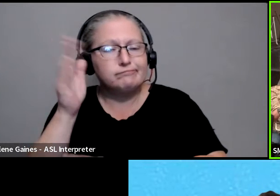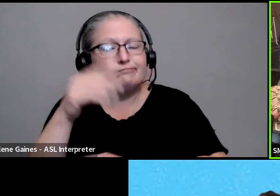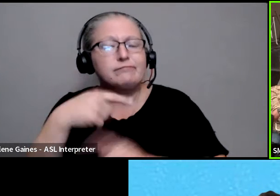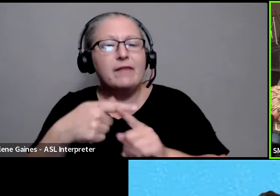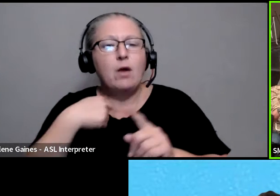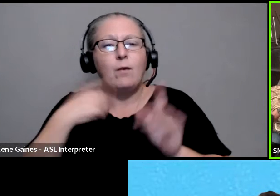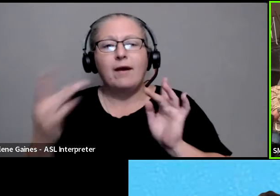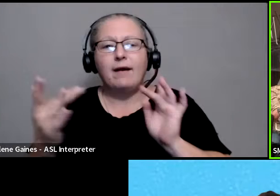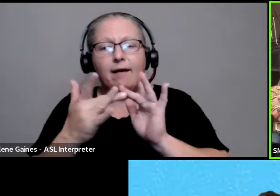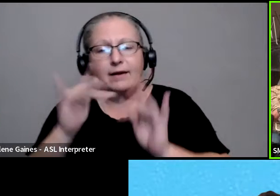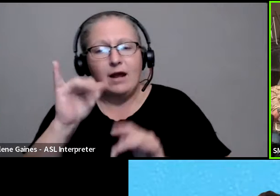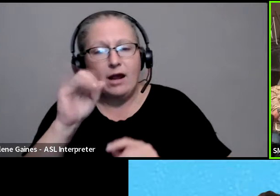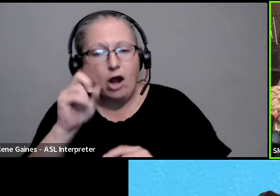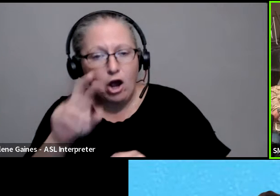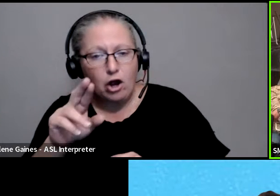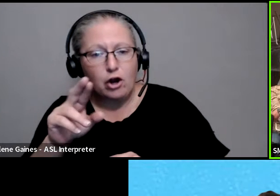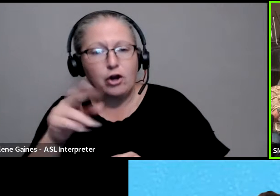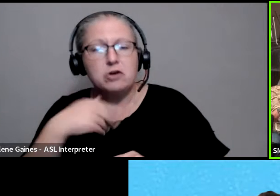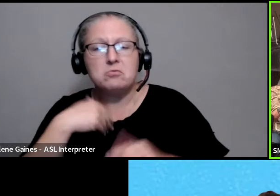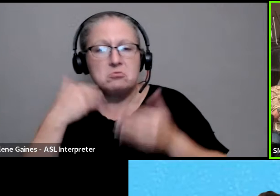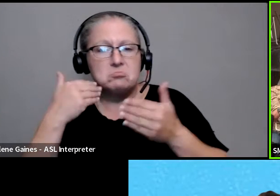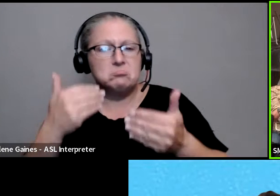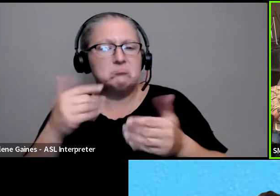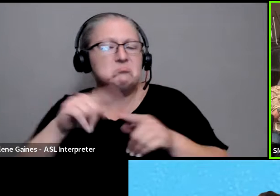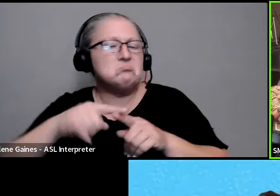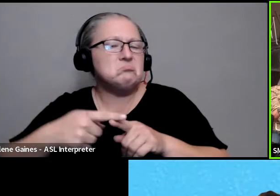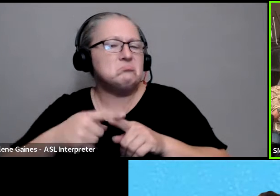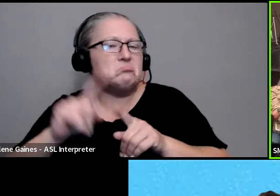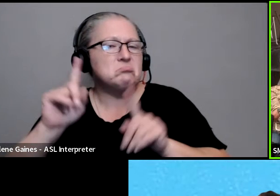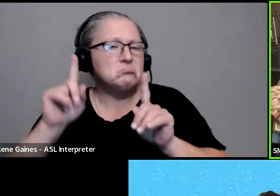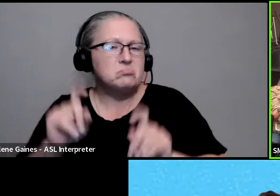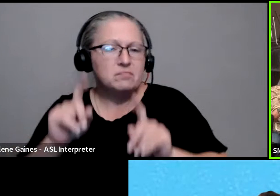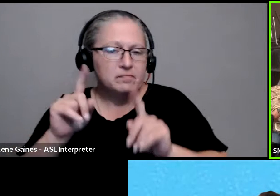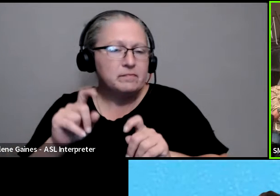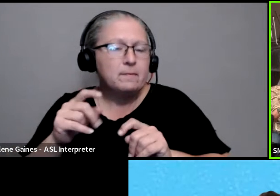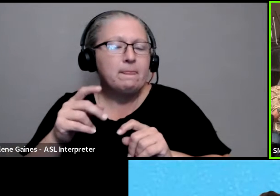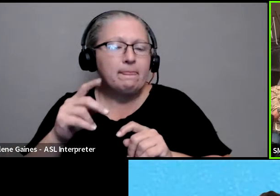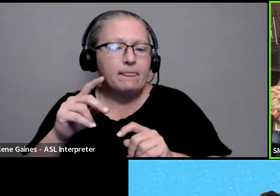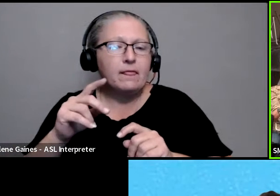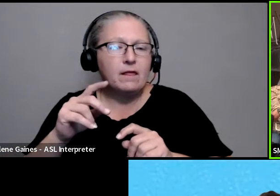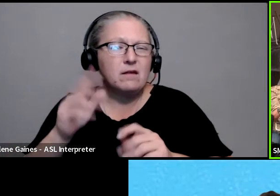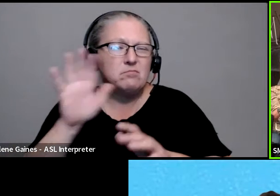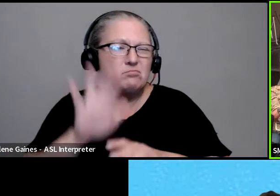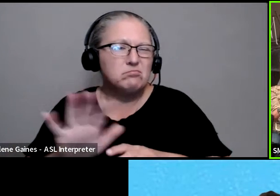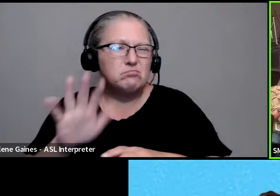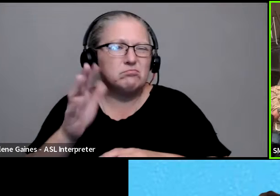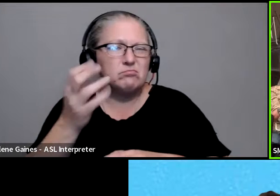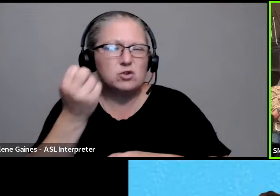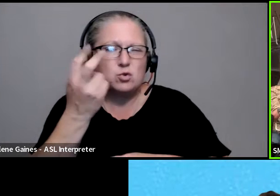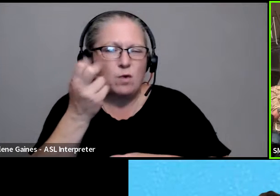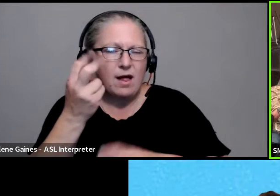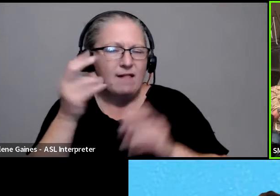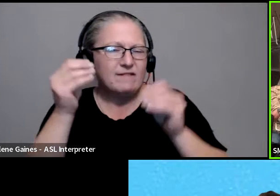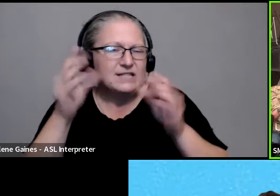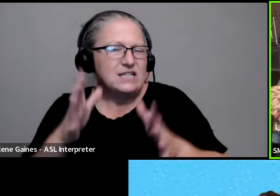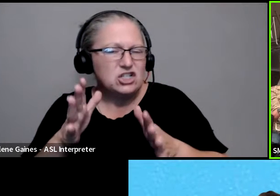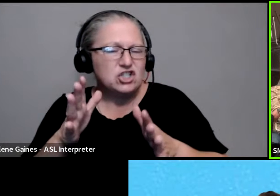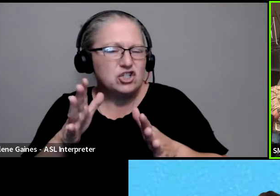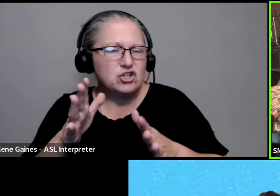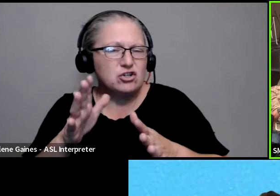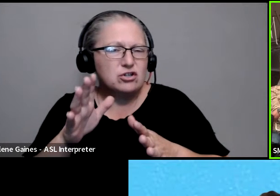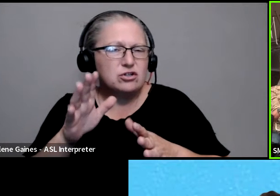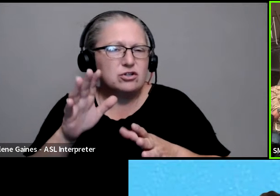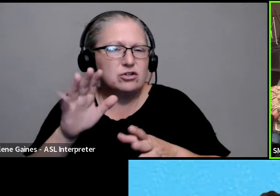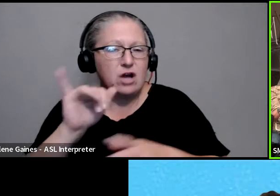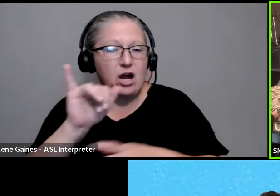to Yonder. We decided to do a pilot with probably about a dozen teachers just